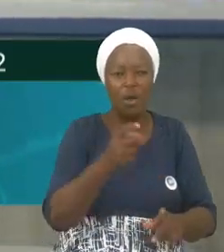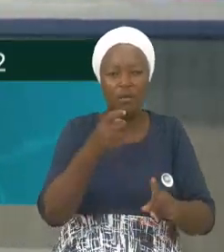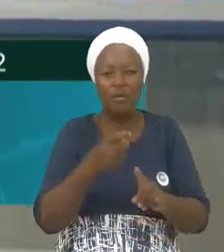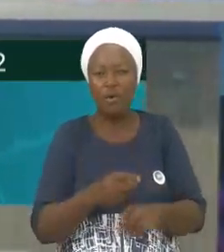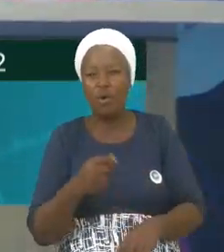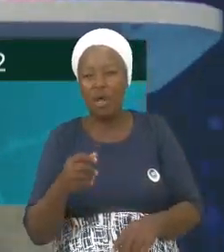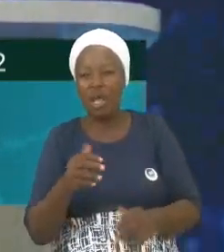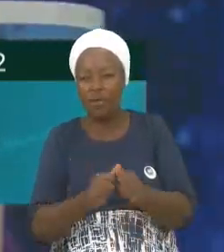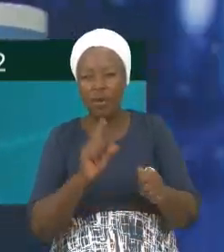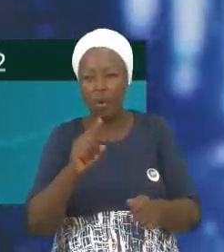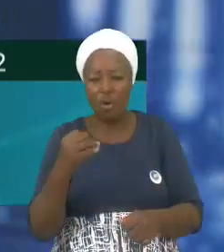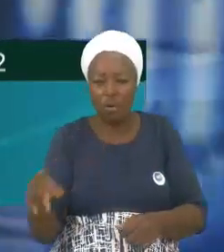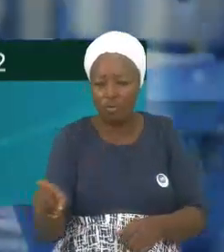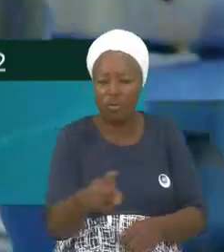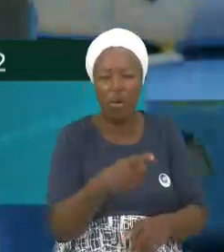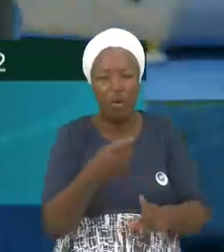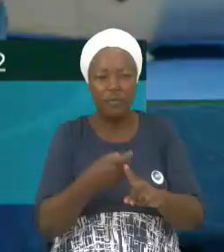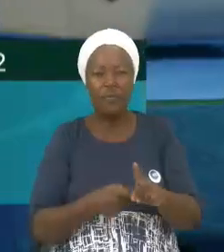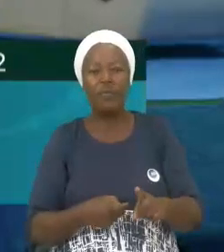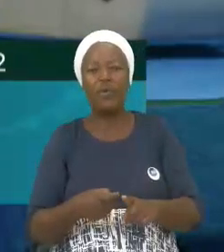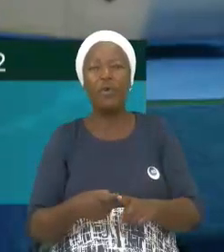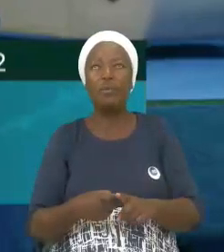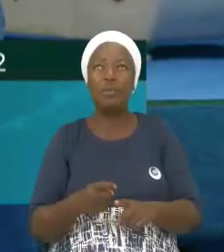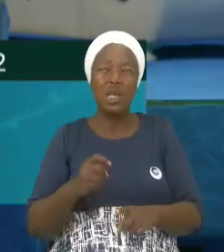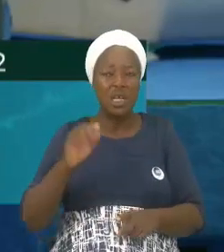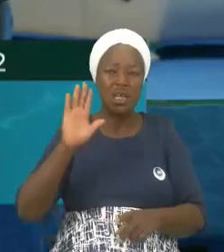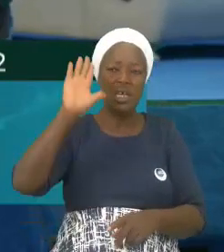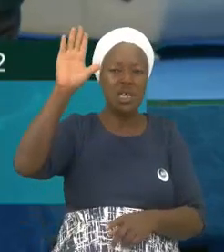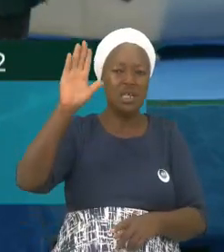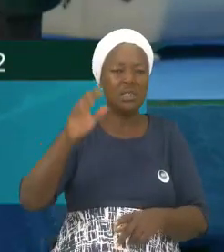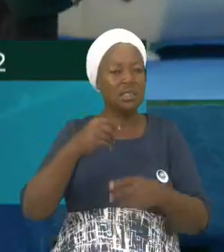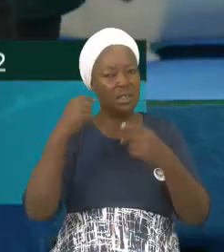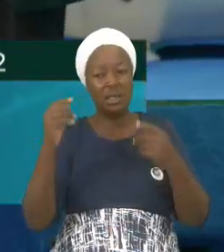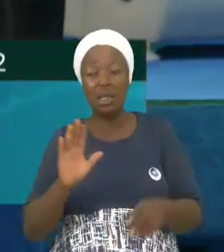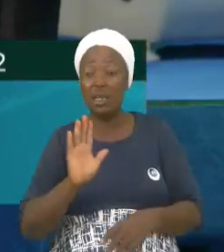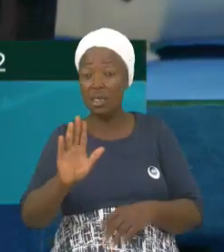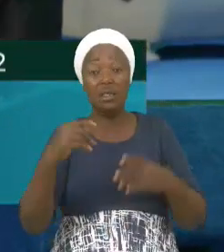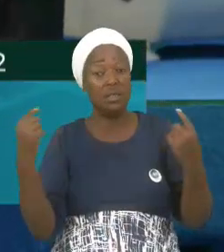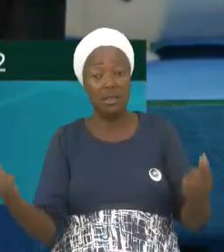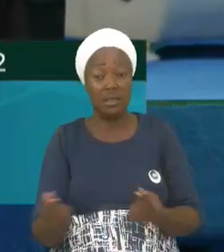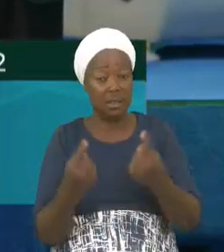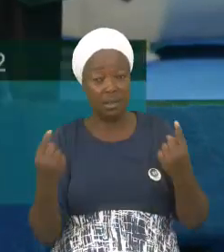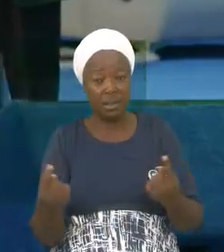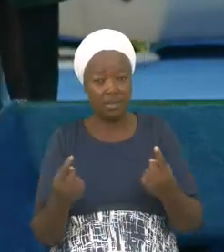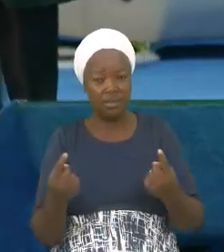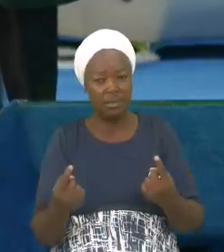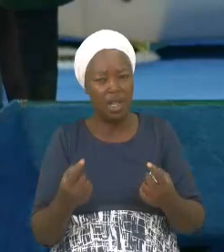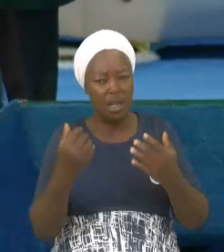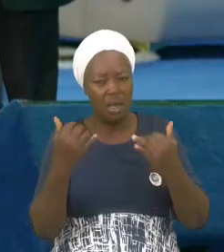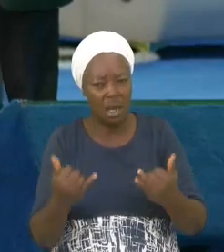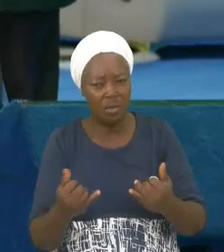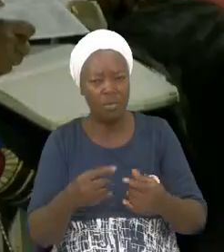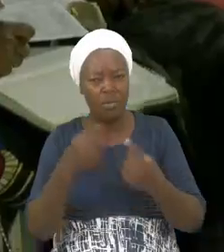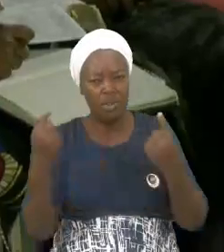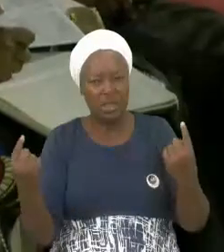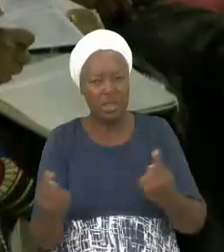every one of you from his iniquity. Now, sin glues itself to